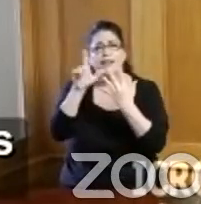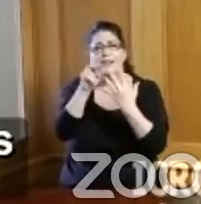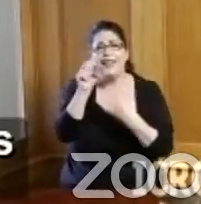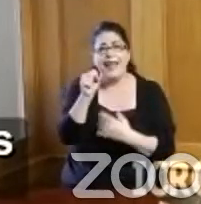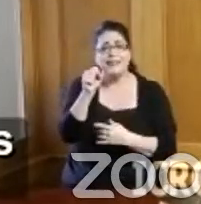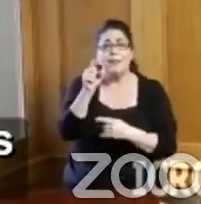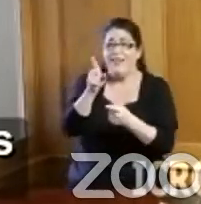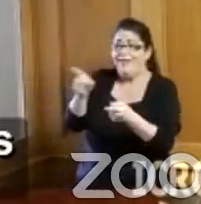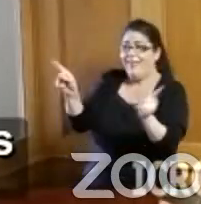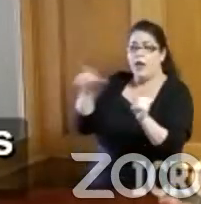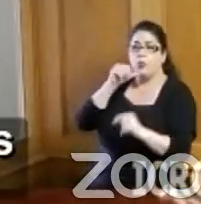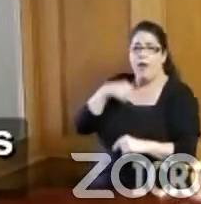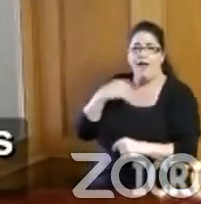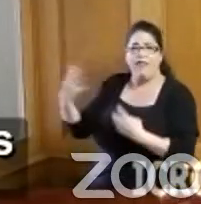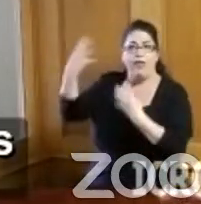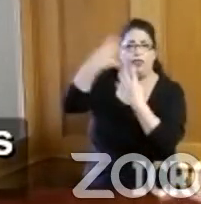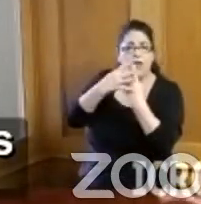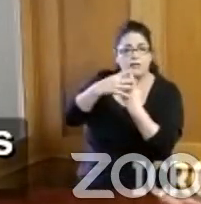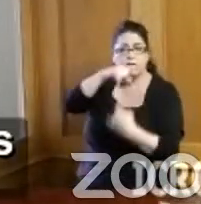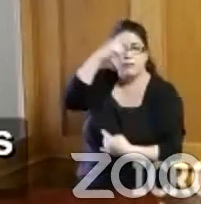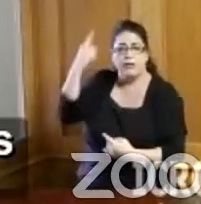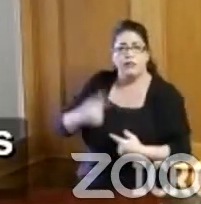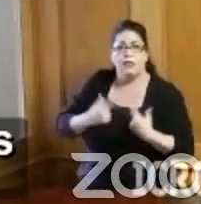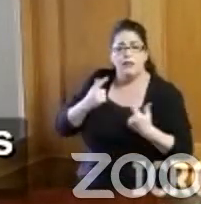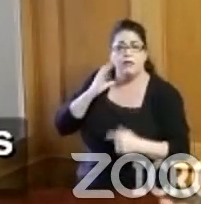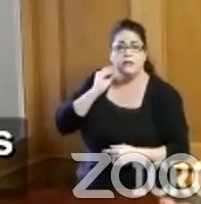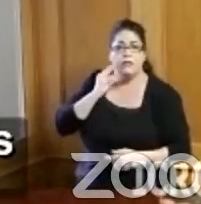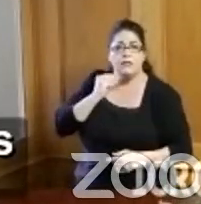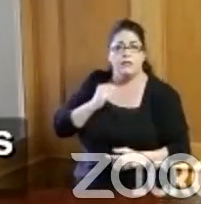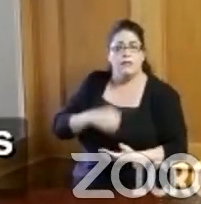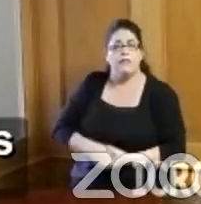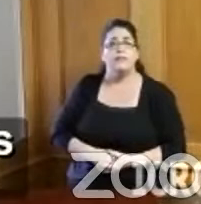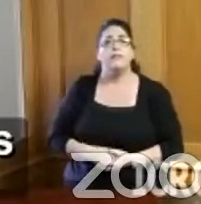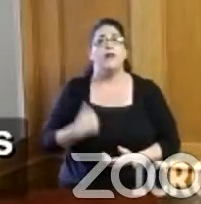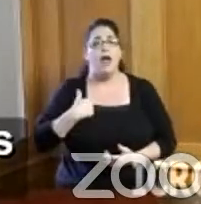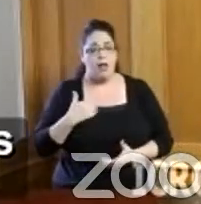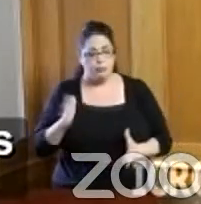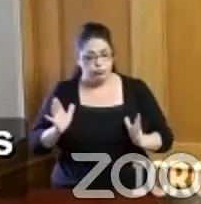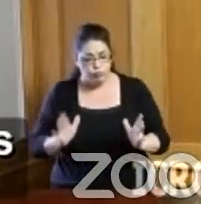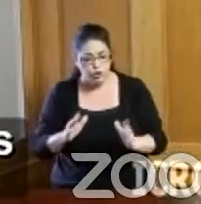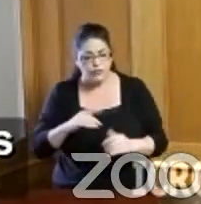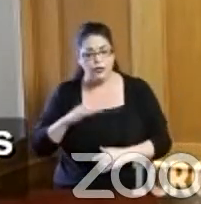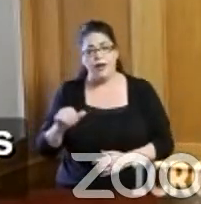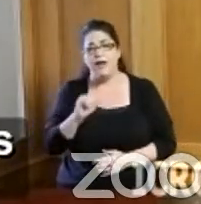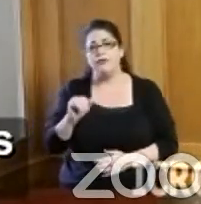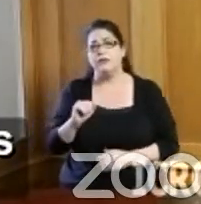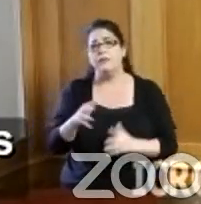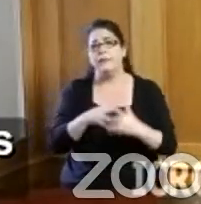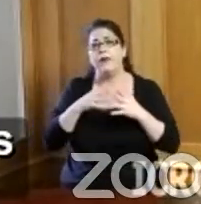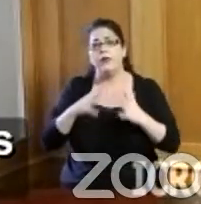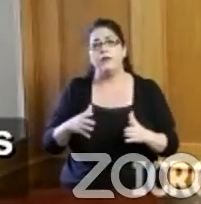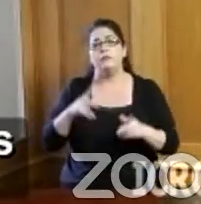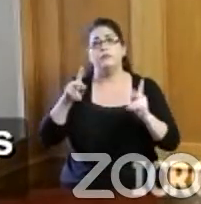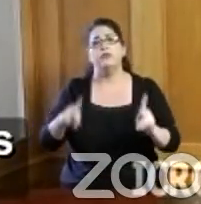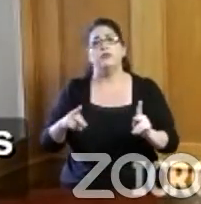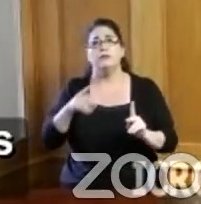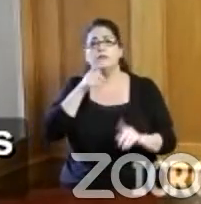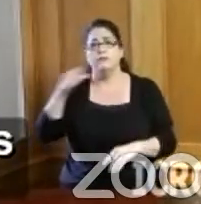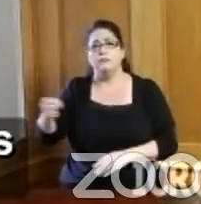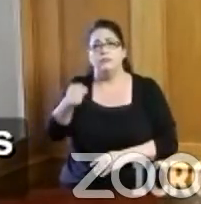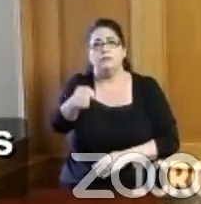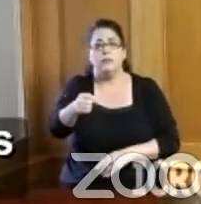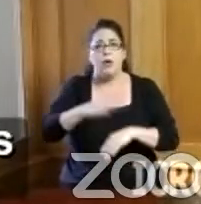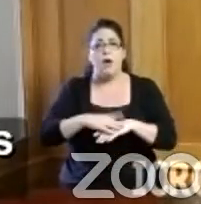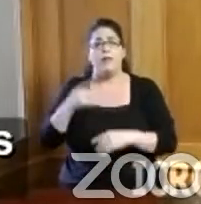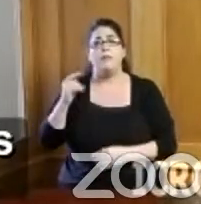that commission has right now. And that's why I am pushing that we have an African-American placed on the